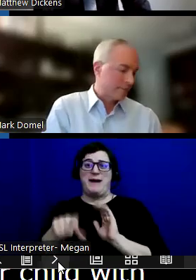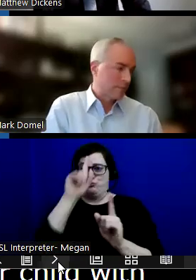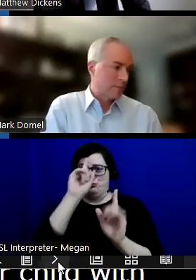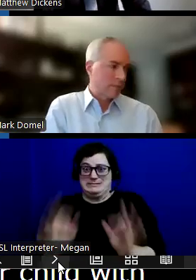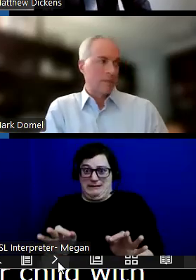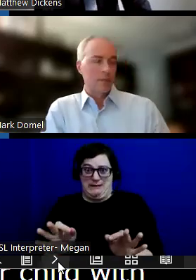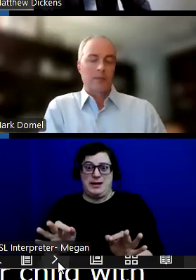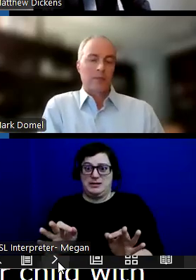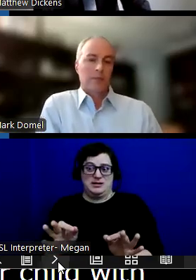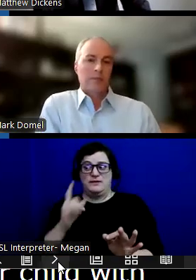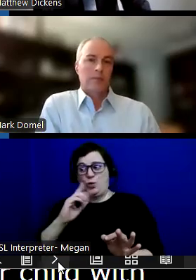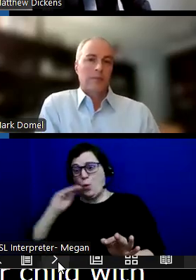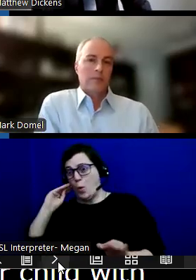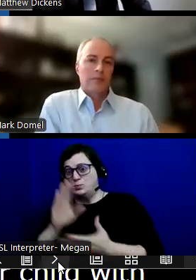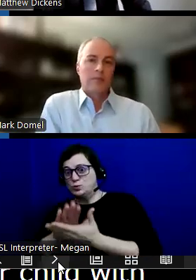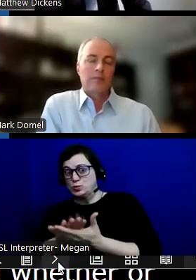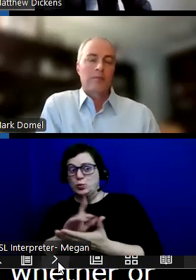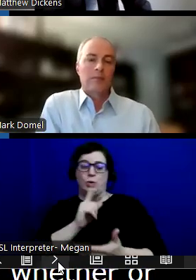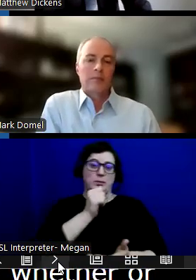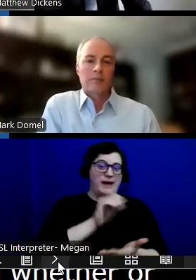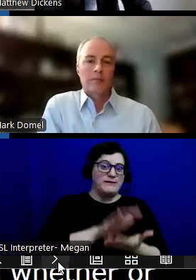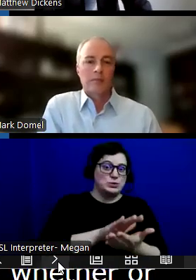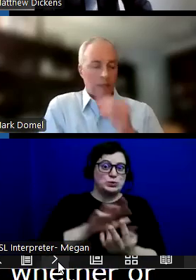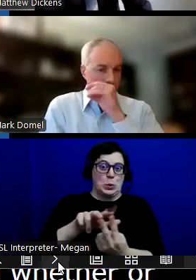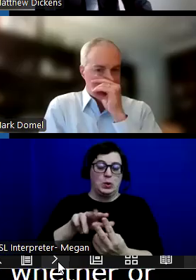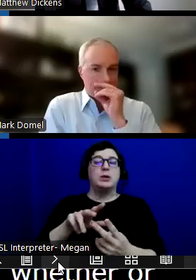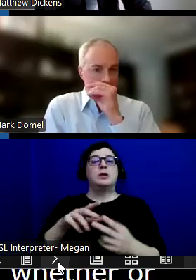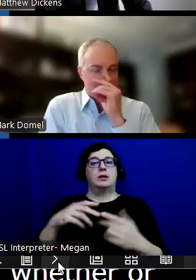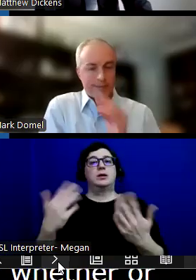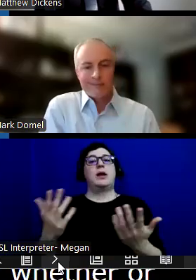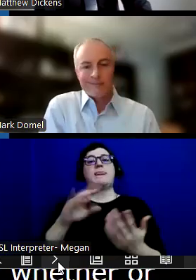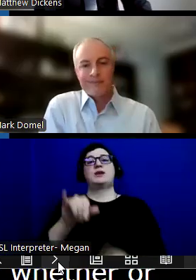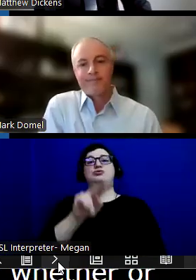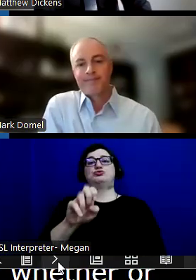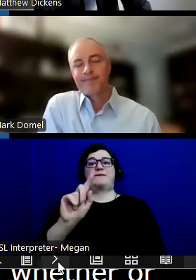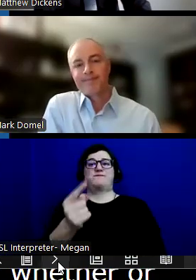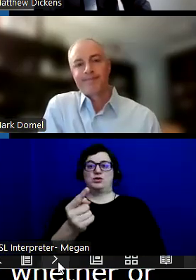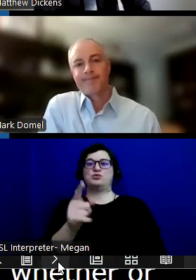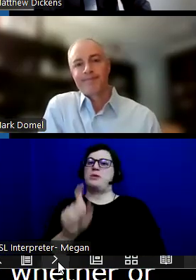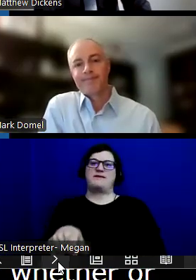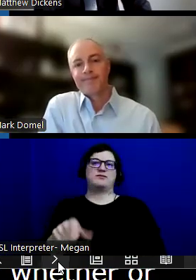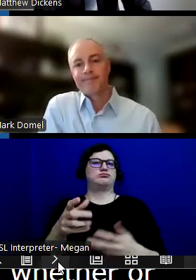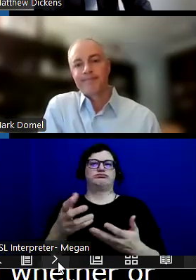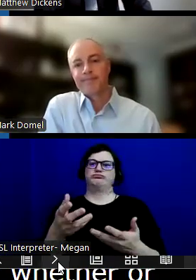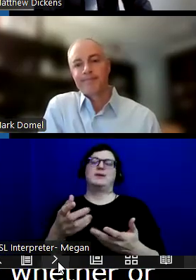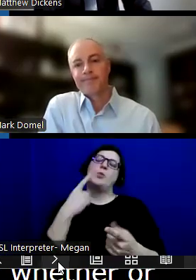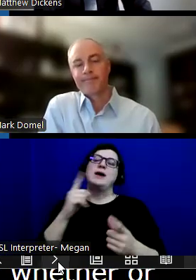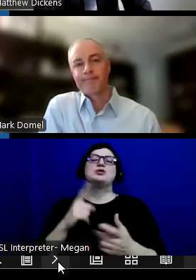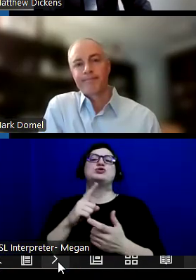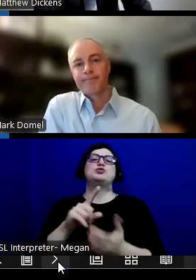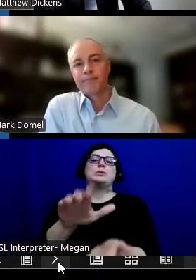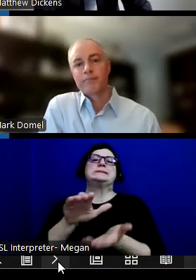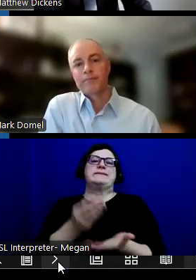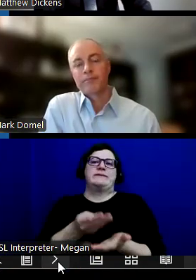decision if you're going to homeschool them or go to a private school. And then by June 1st, you have to receive funding on July 1st.